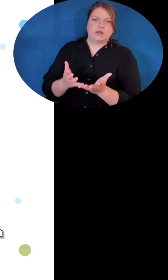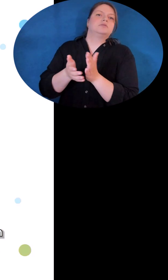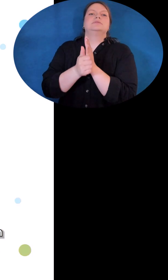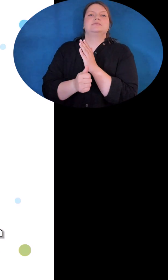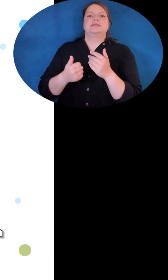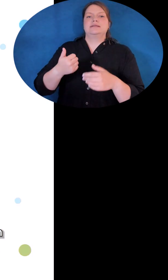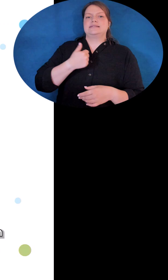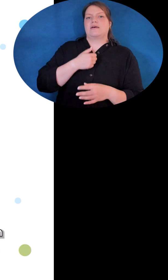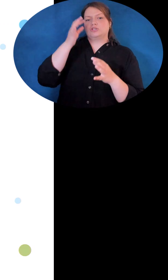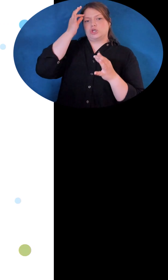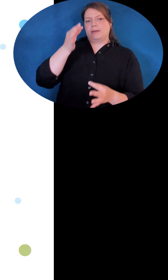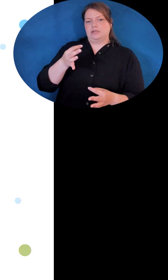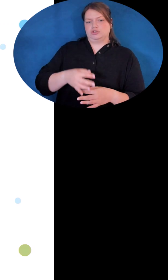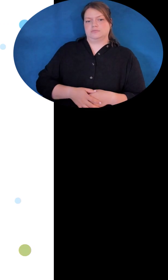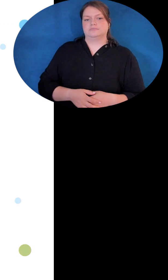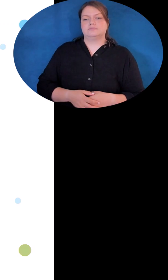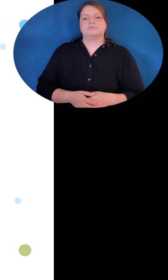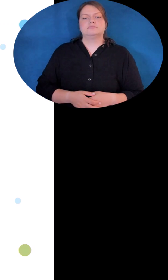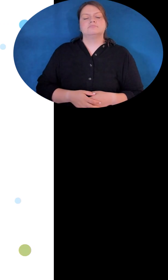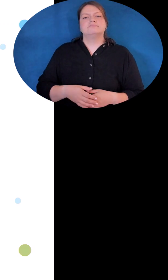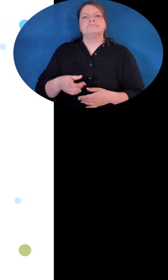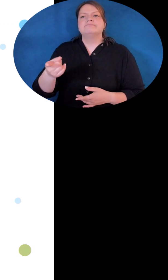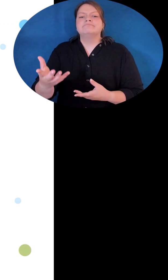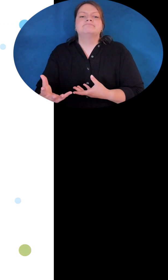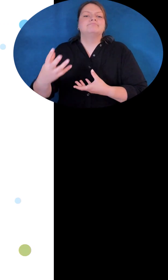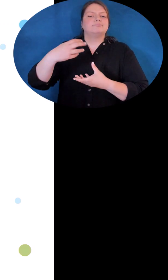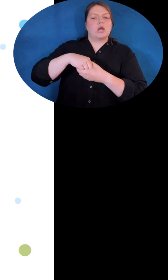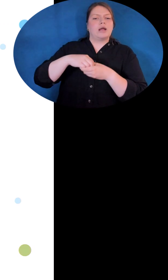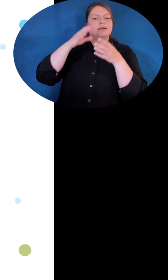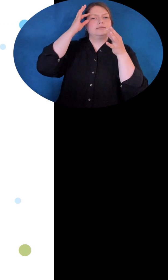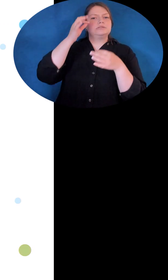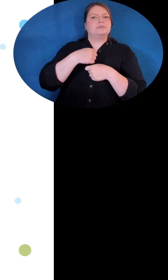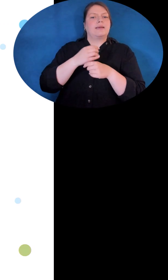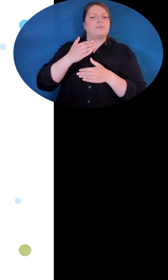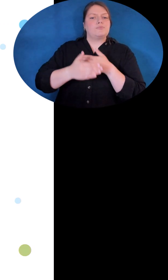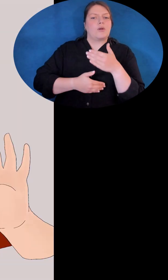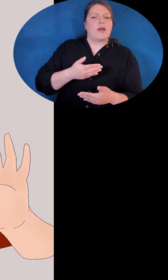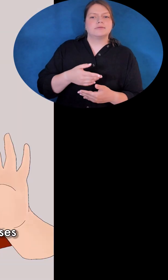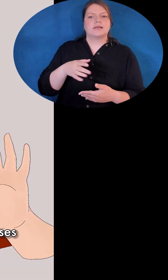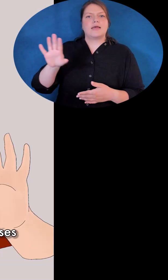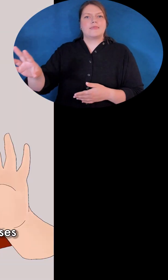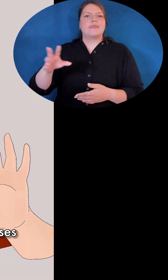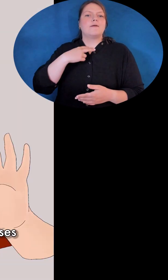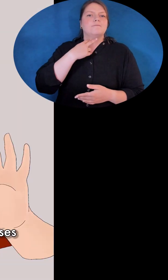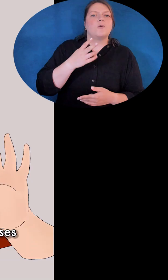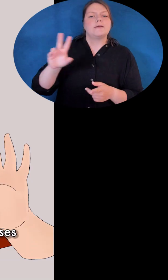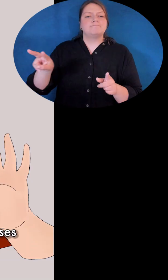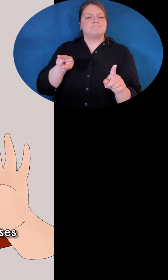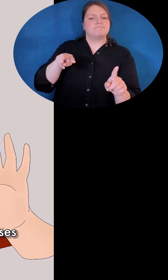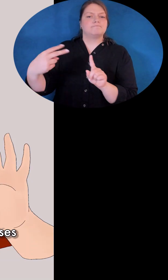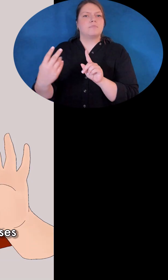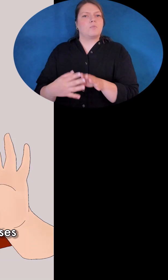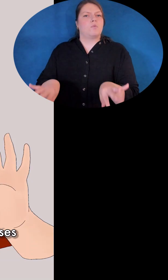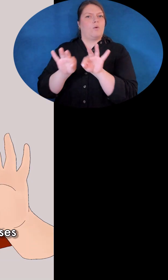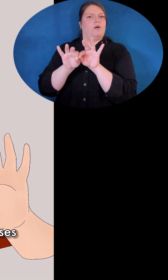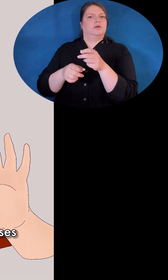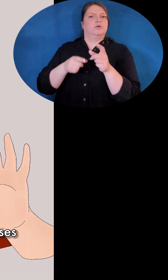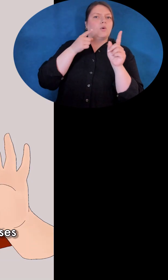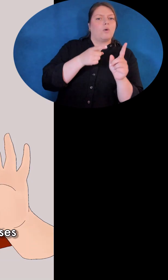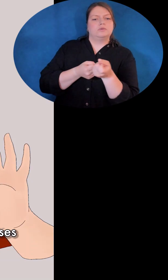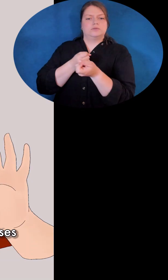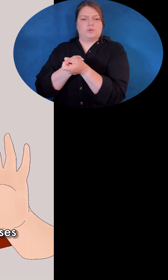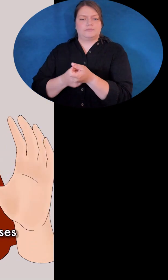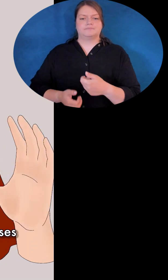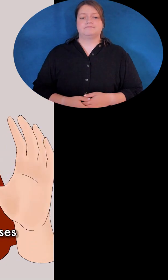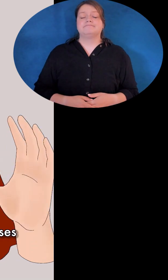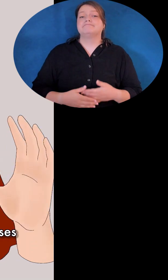part of the decision-making process and have a voice in their goals and supports. No matter what root cause or causes your team decides